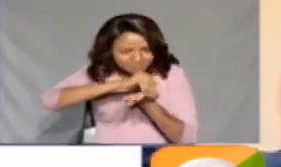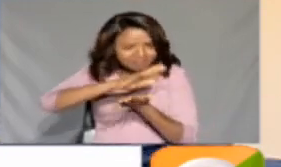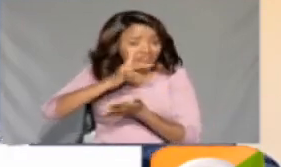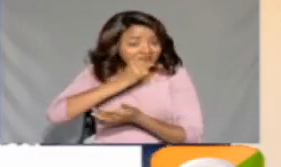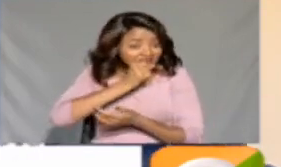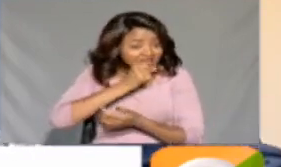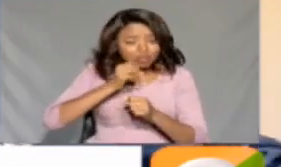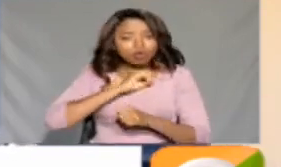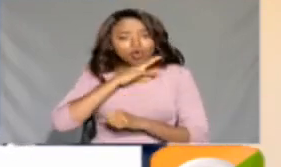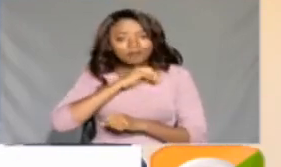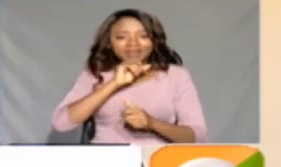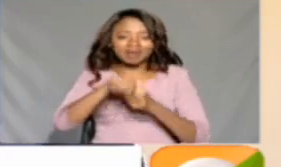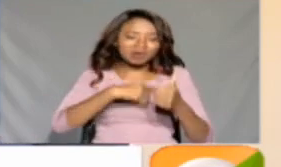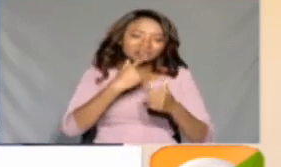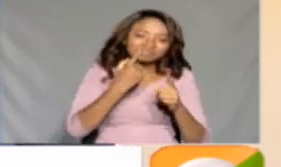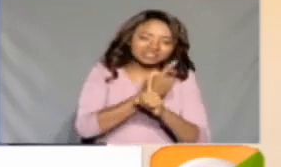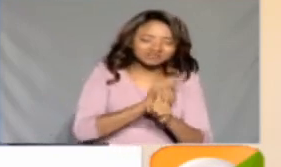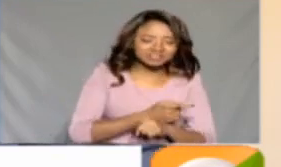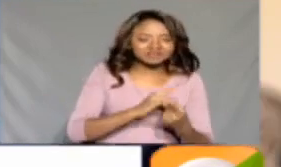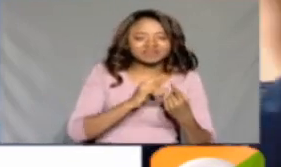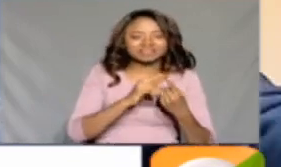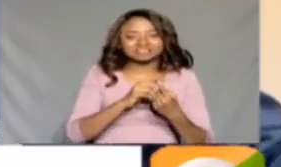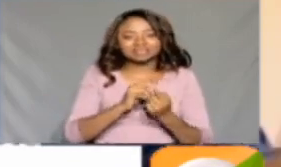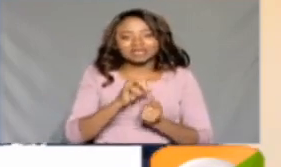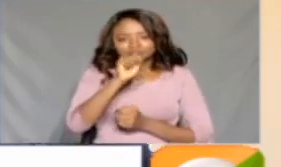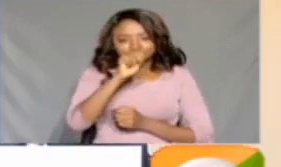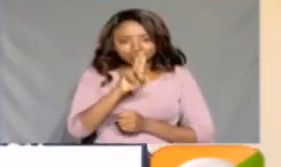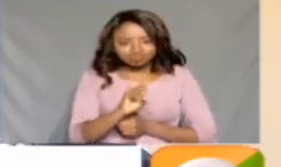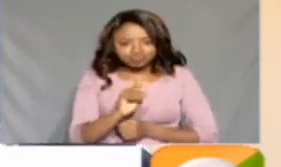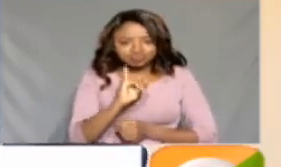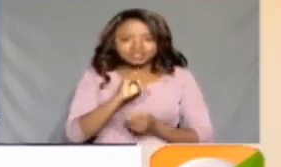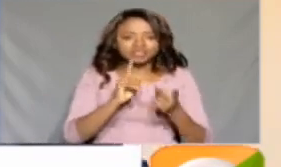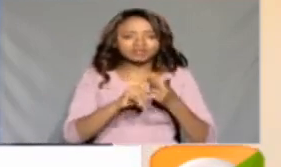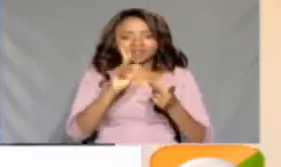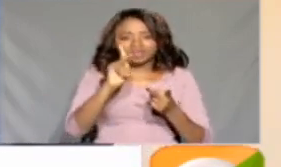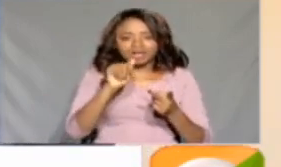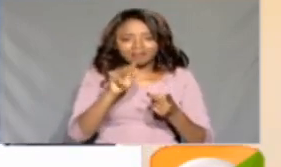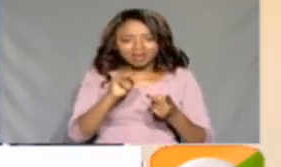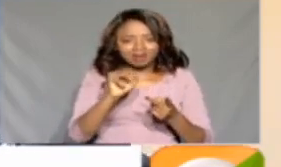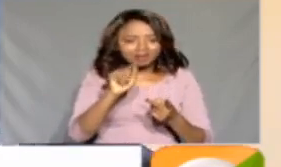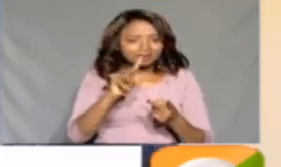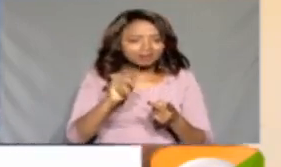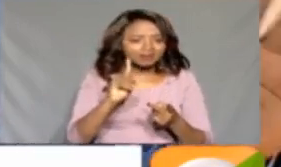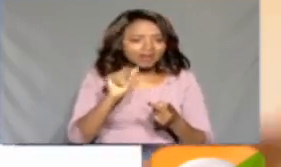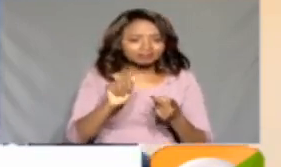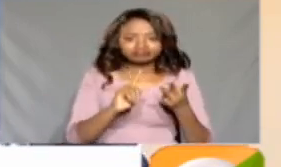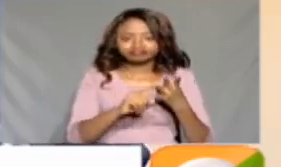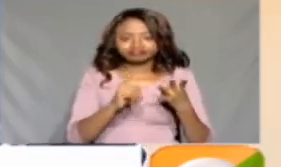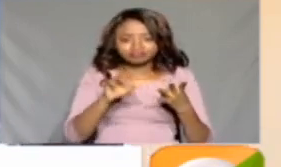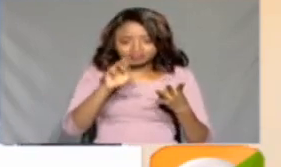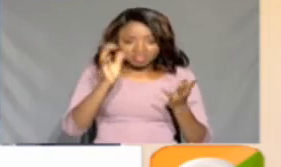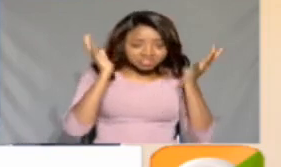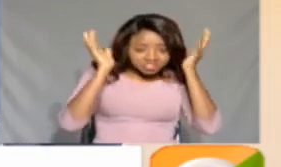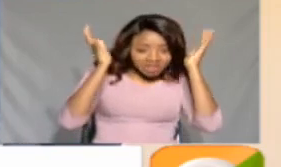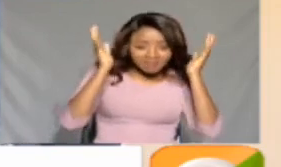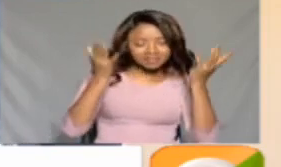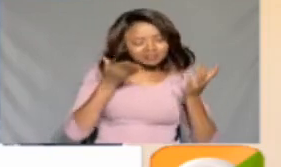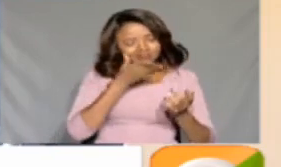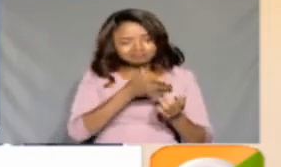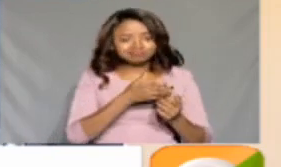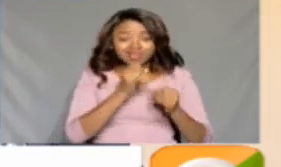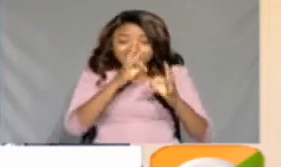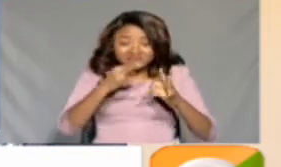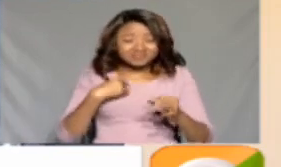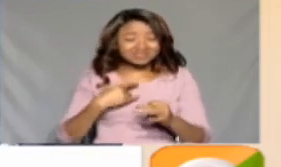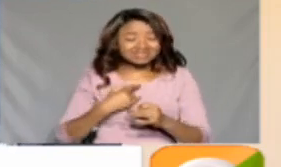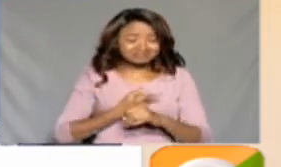office, complaining about Murkomen himself, complaining about Sudi, complaining about Kamanda, complaining about Shebesh and everybody else. If I was to